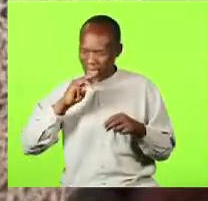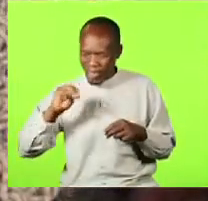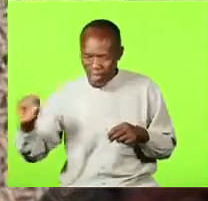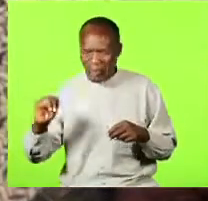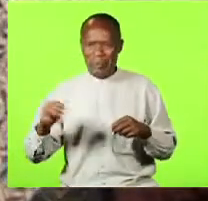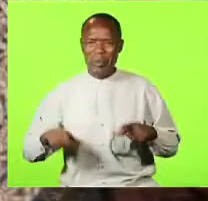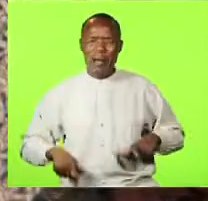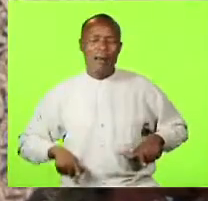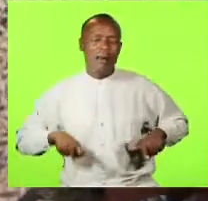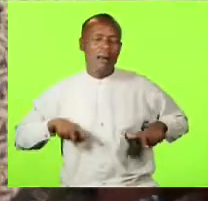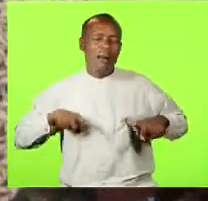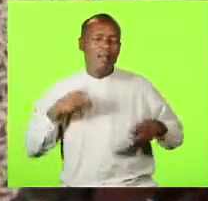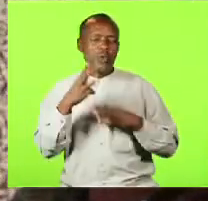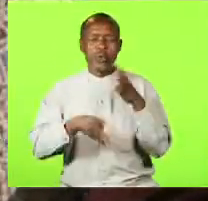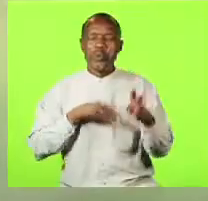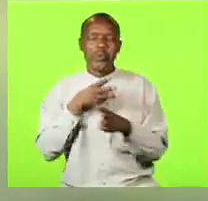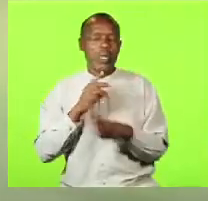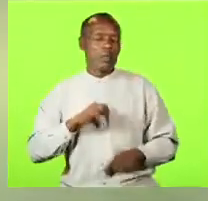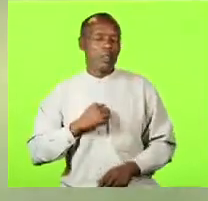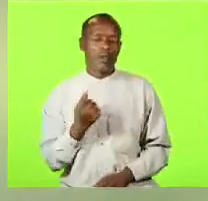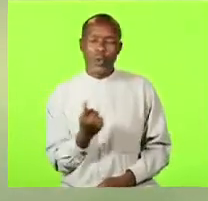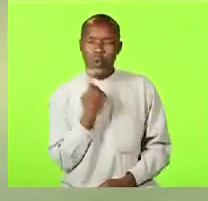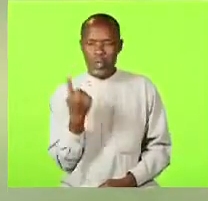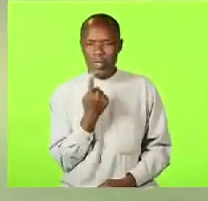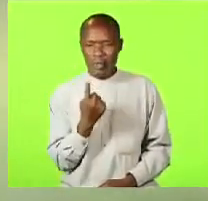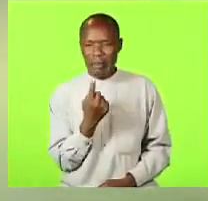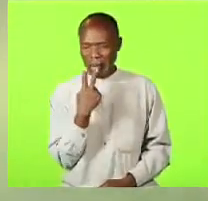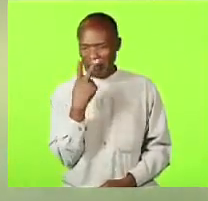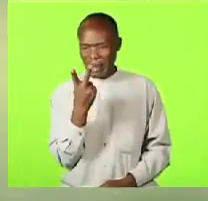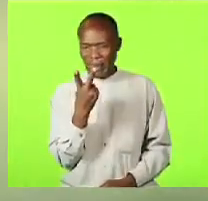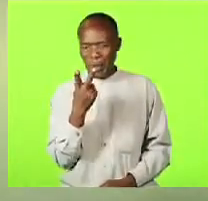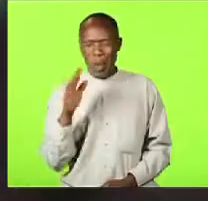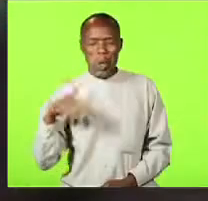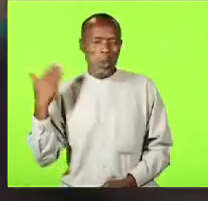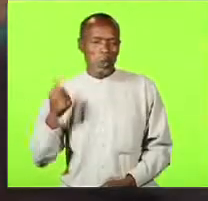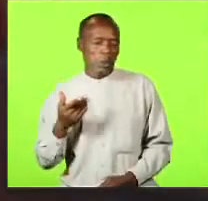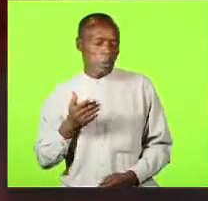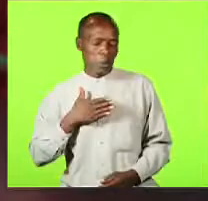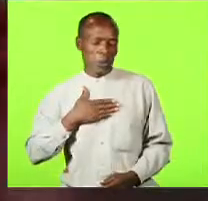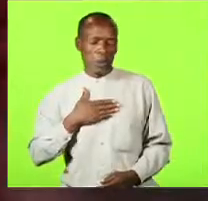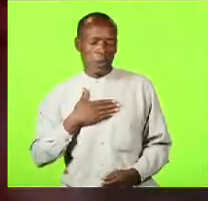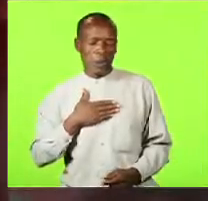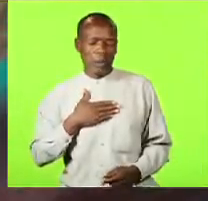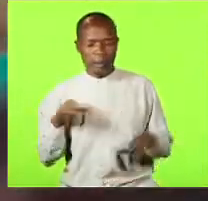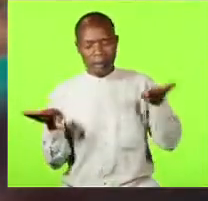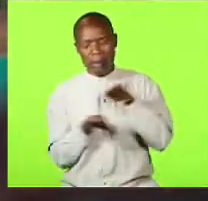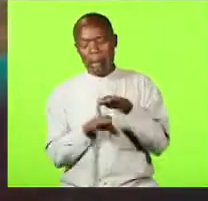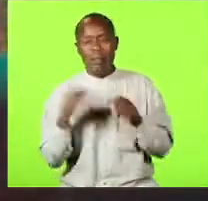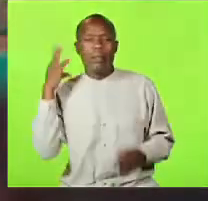a in a situation that in a world of their own they were seeing as if they are lesser than the hearing